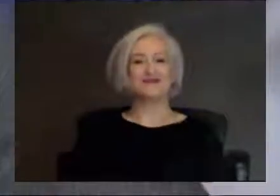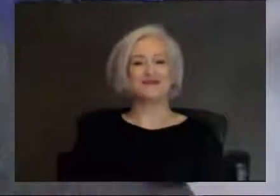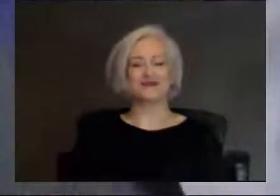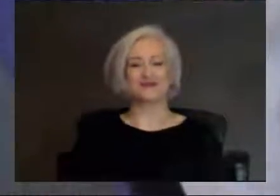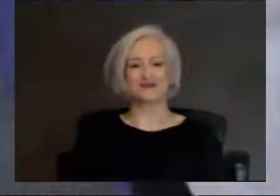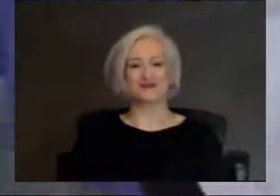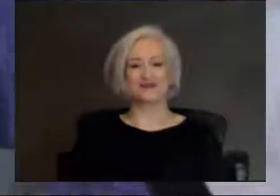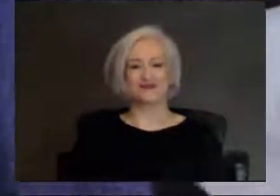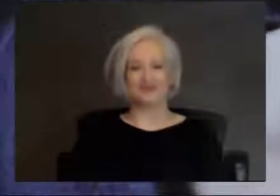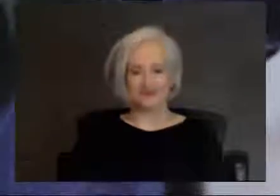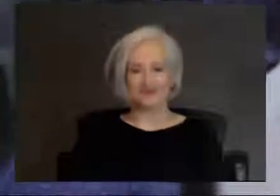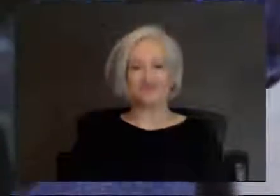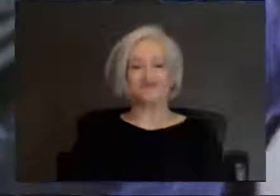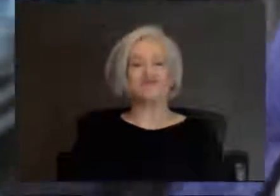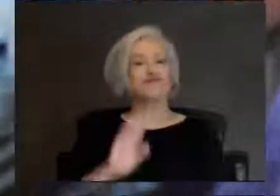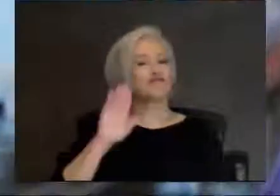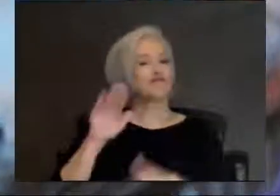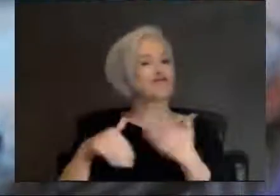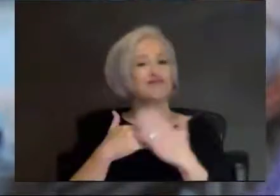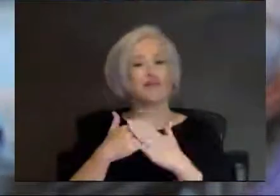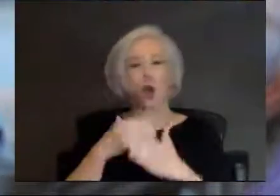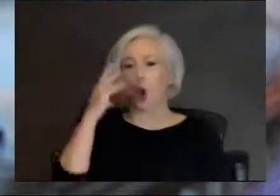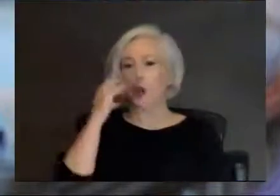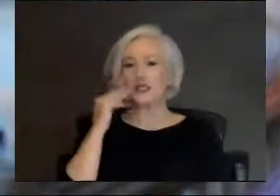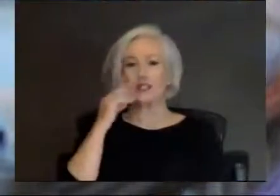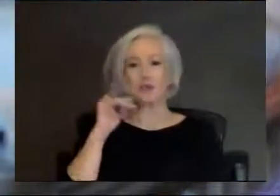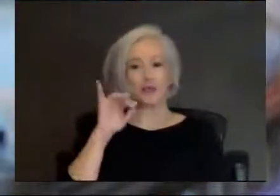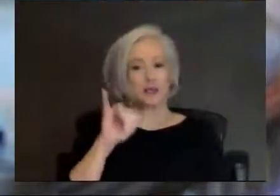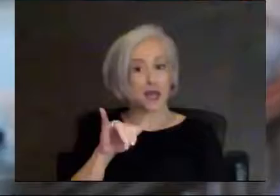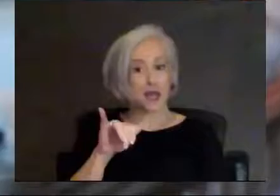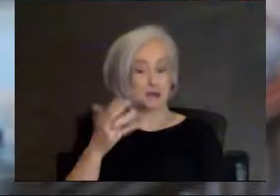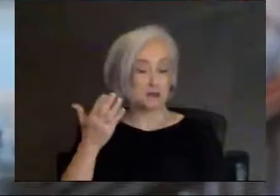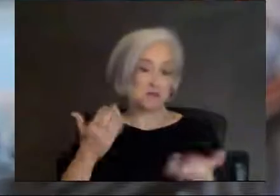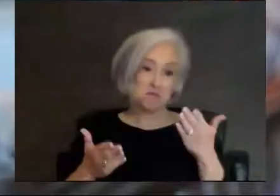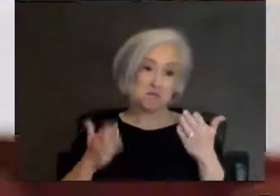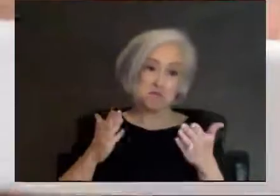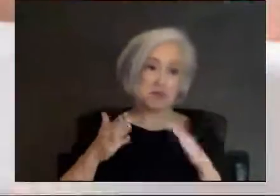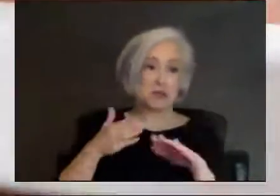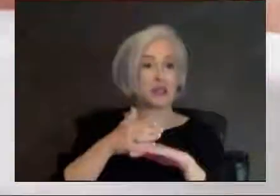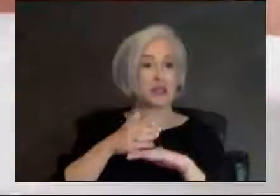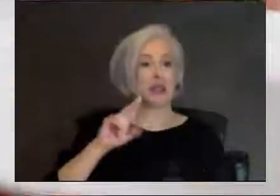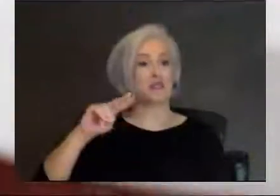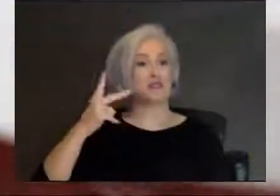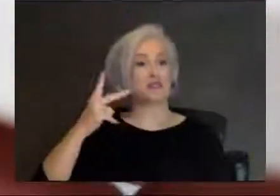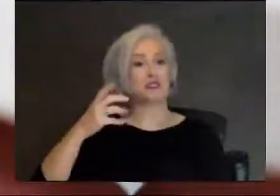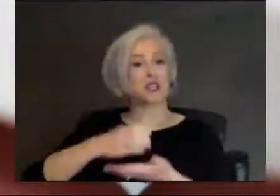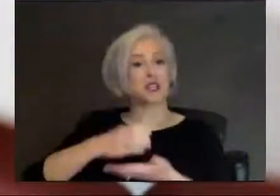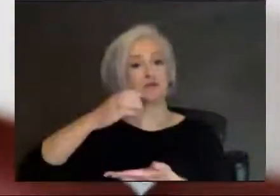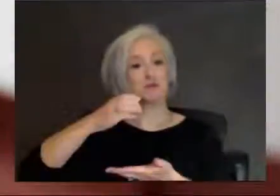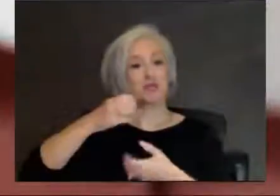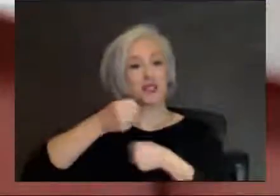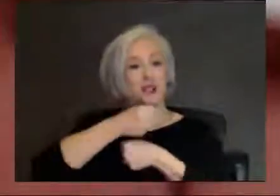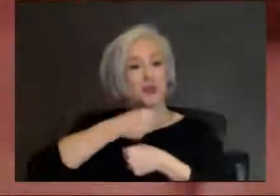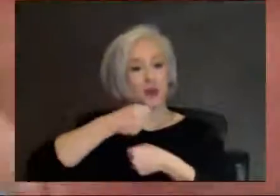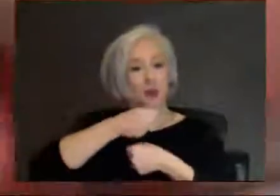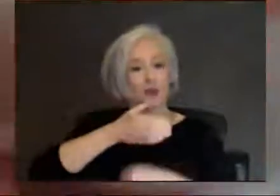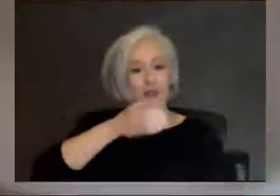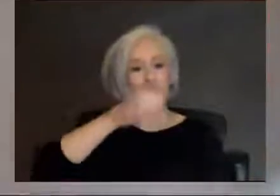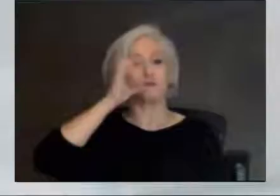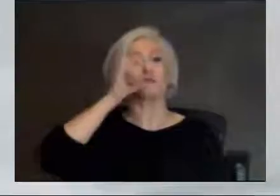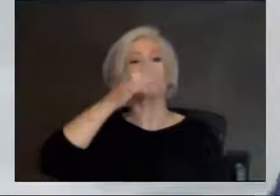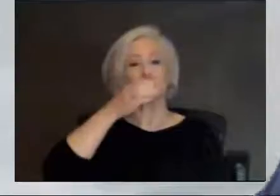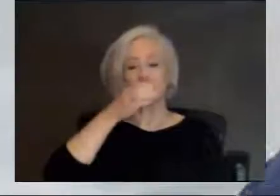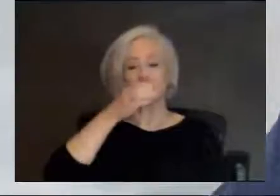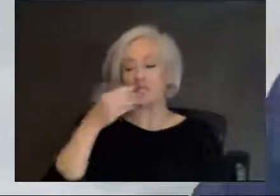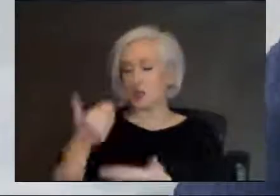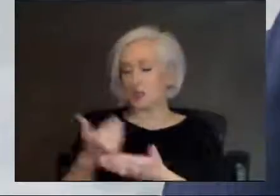We've all experienced it. Maybe it was after a second cup of coffee, trying out a new vitamin supplement, or not drinking enough water during a